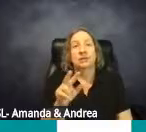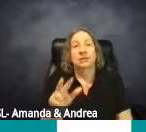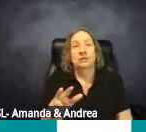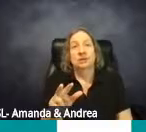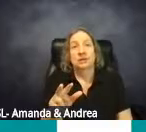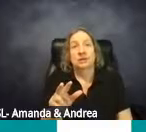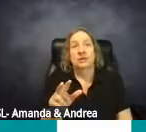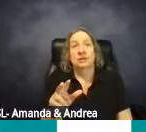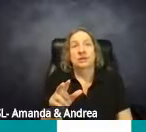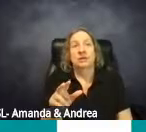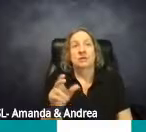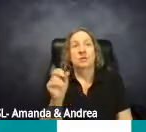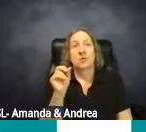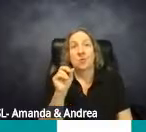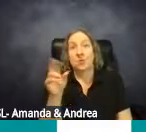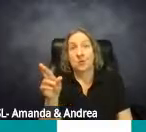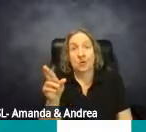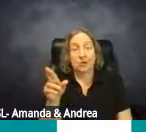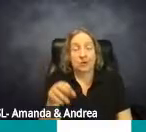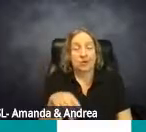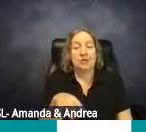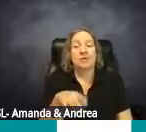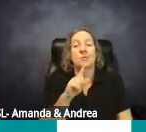1-669-900-6833 or